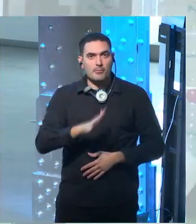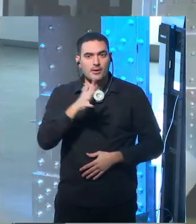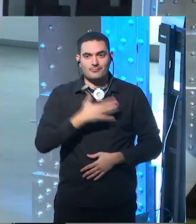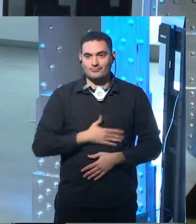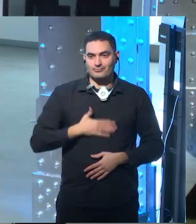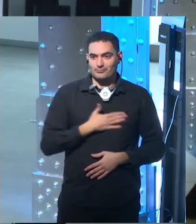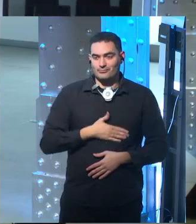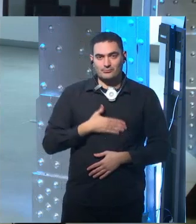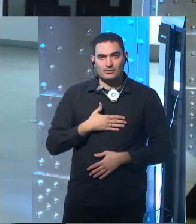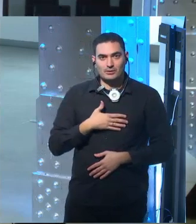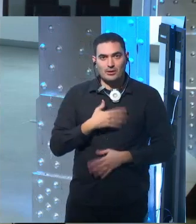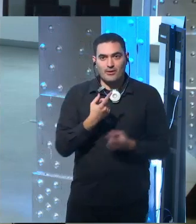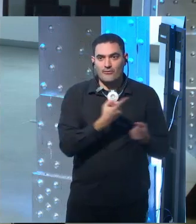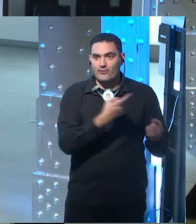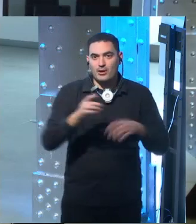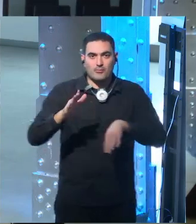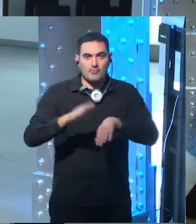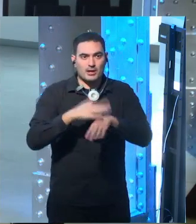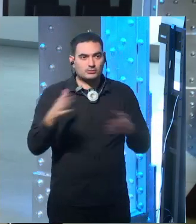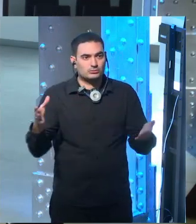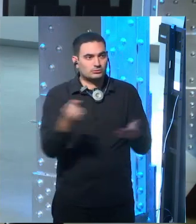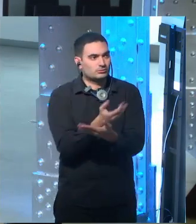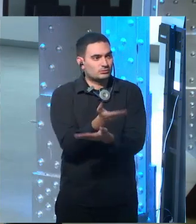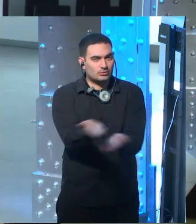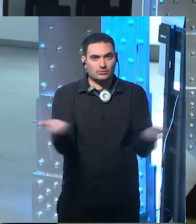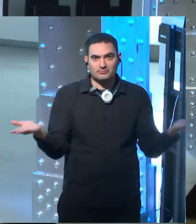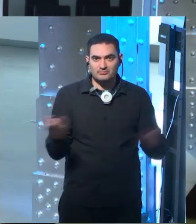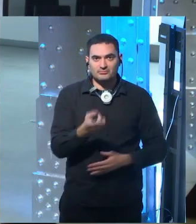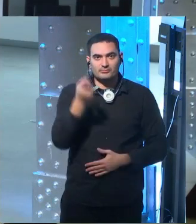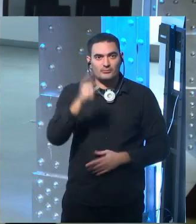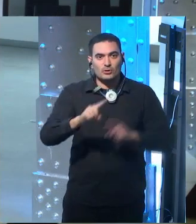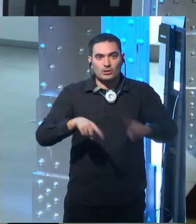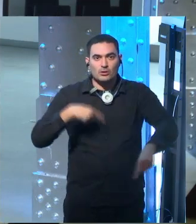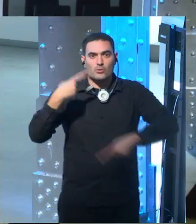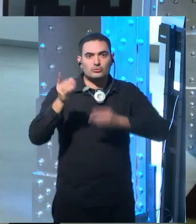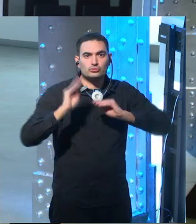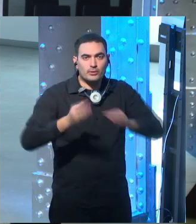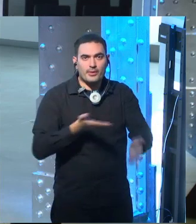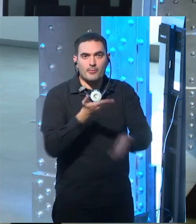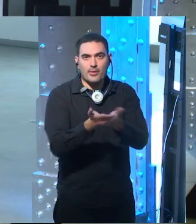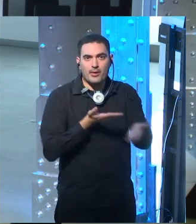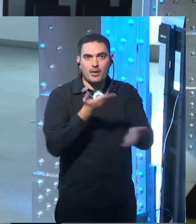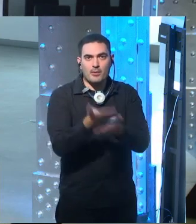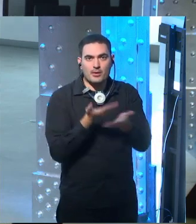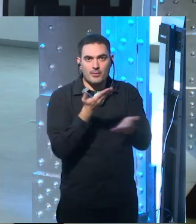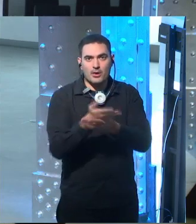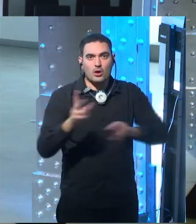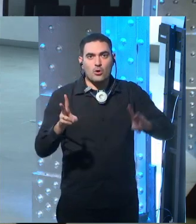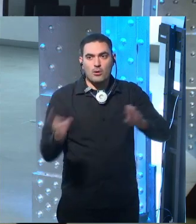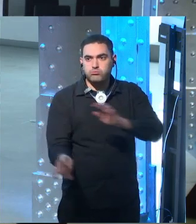necessary. And as a result of that, plenty of new demand has been created. And it's quite